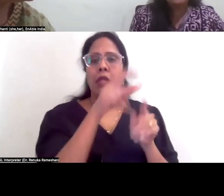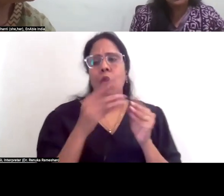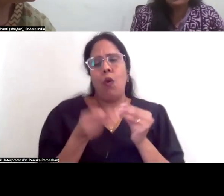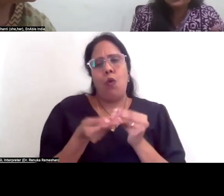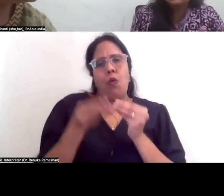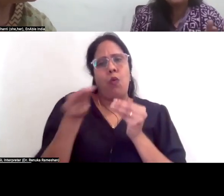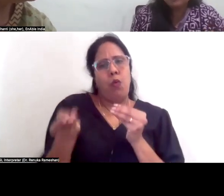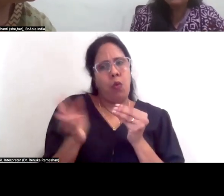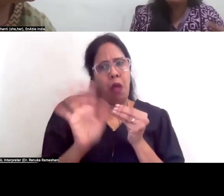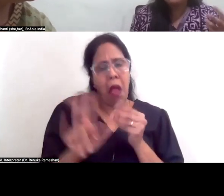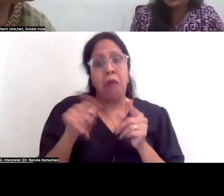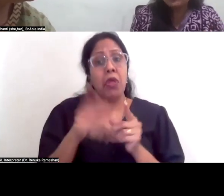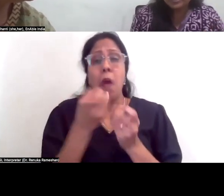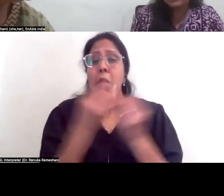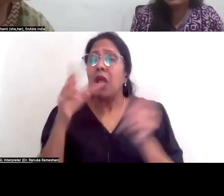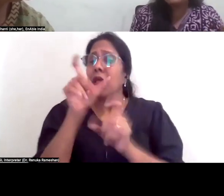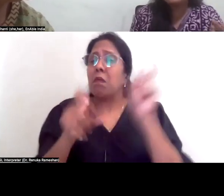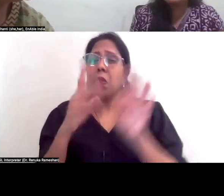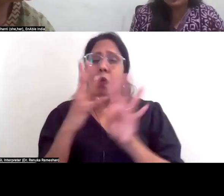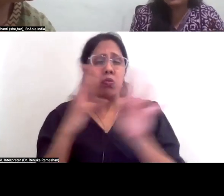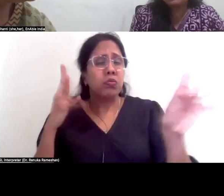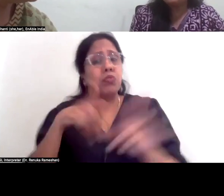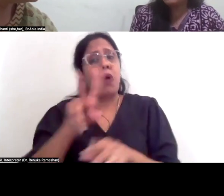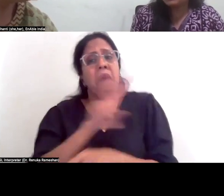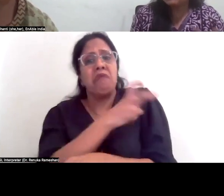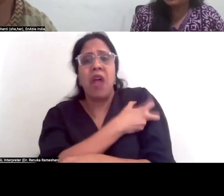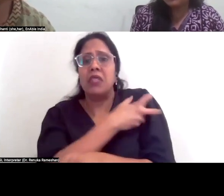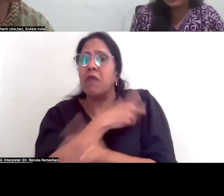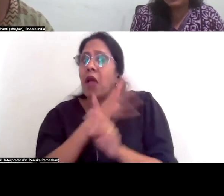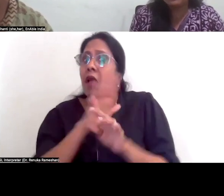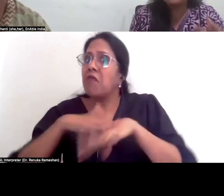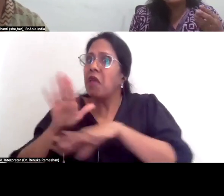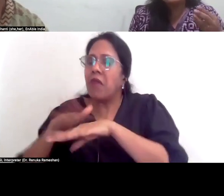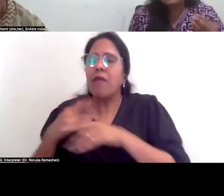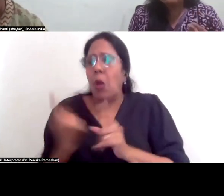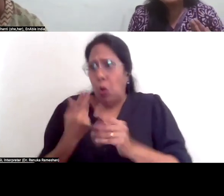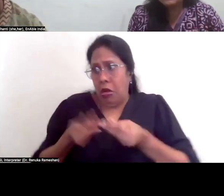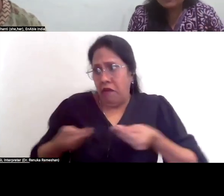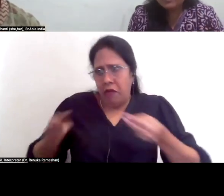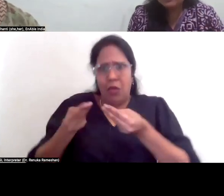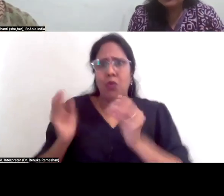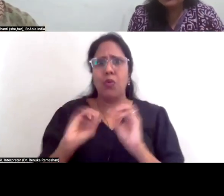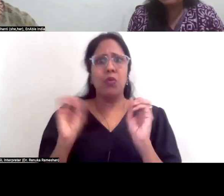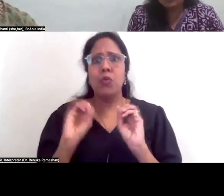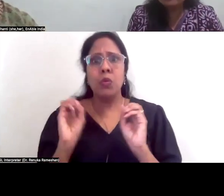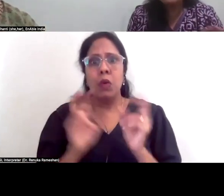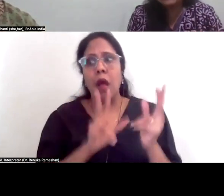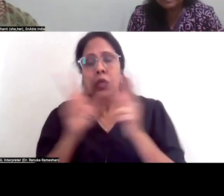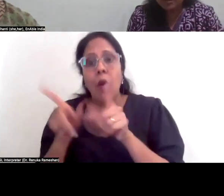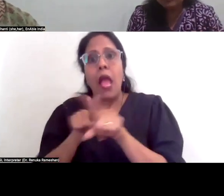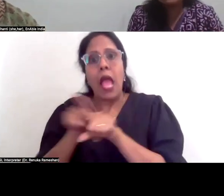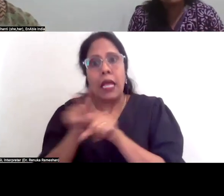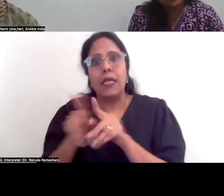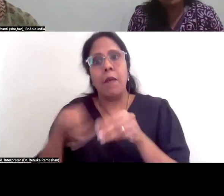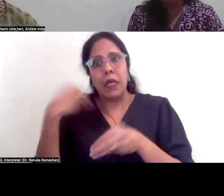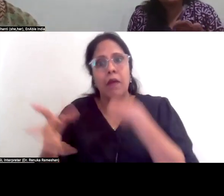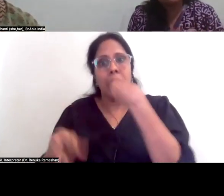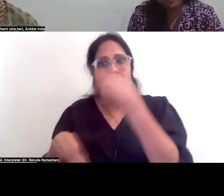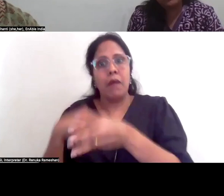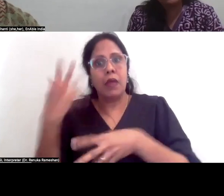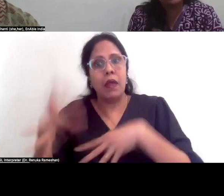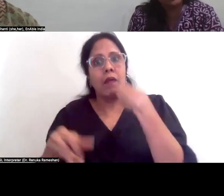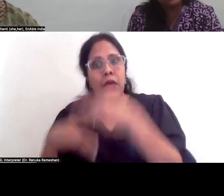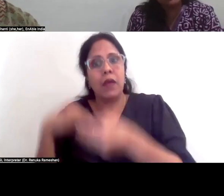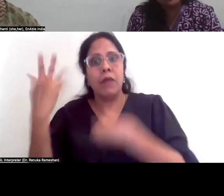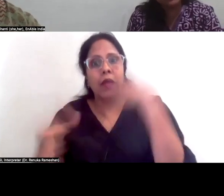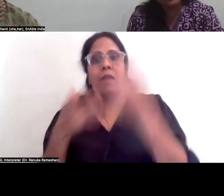There were like hundreds of people were doing it. It was not that only us we are taking it up. So I was giving her a lot of examples for both